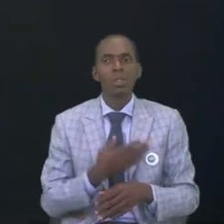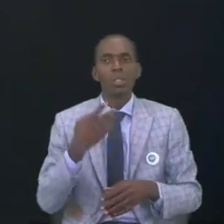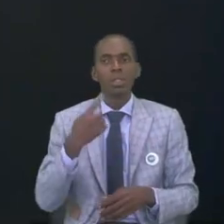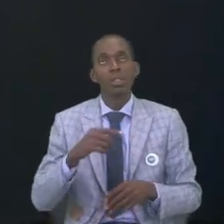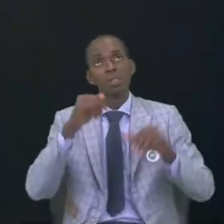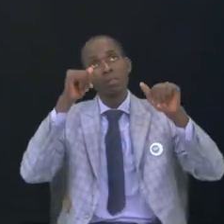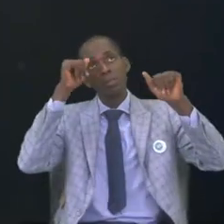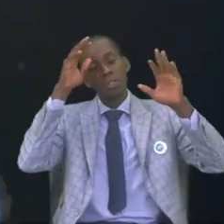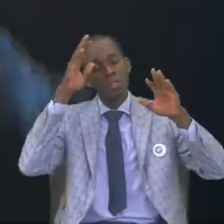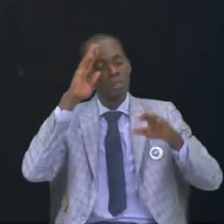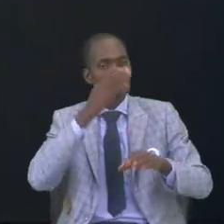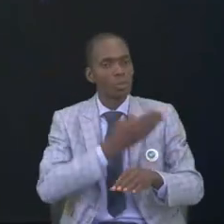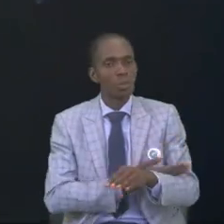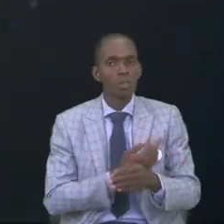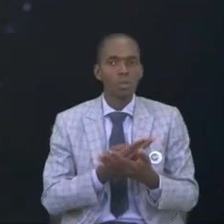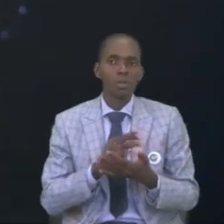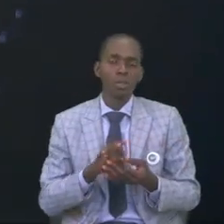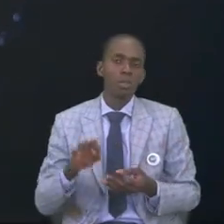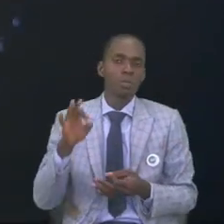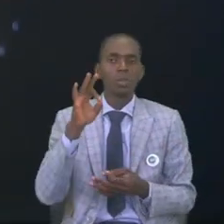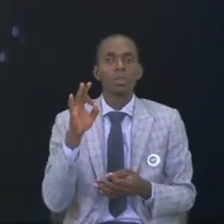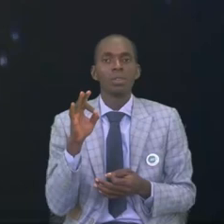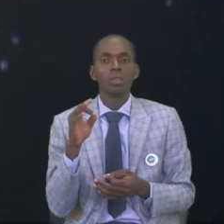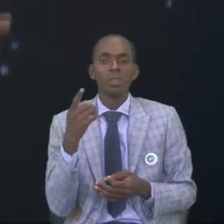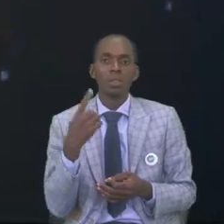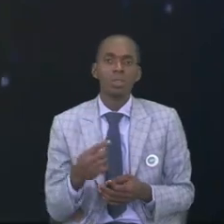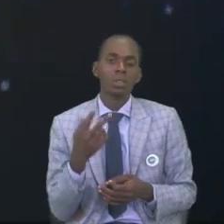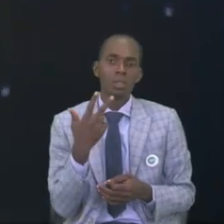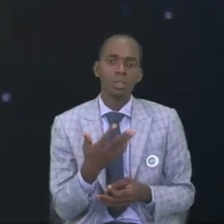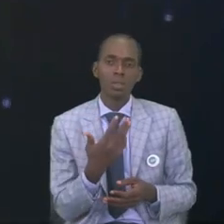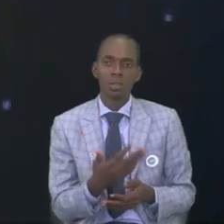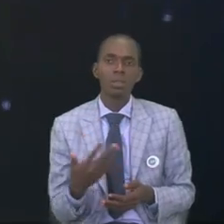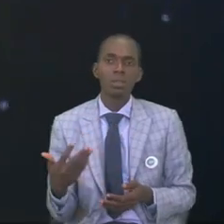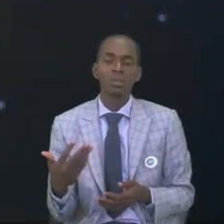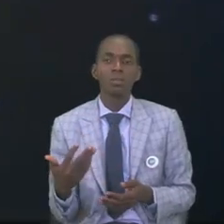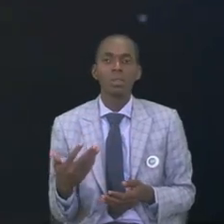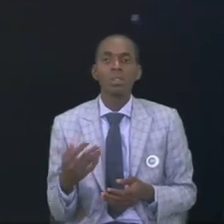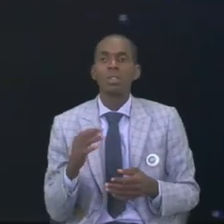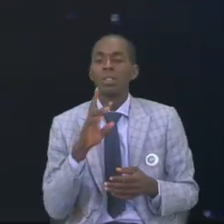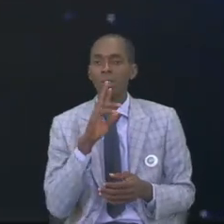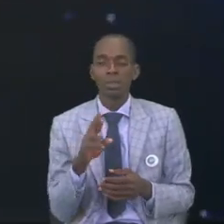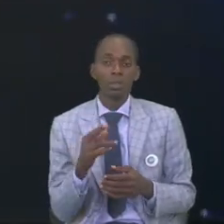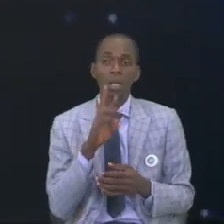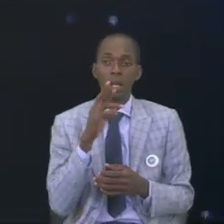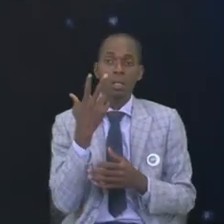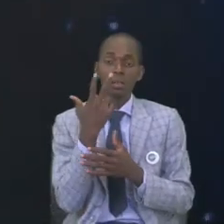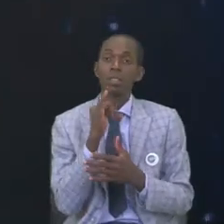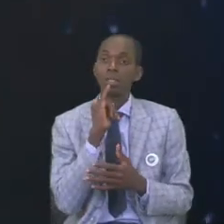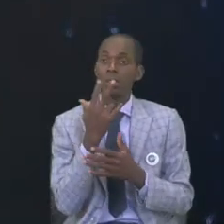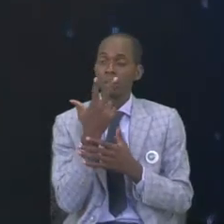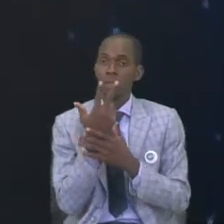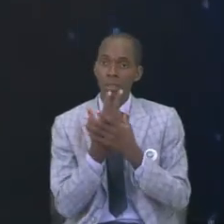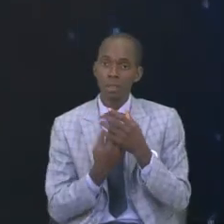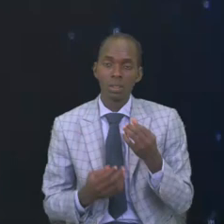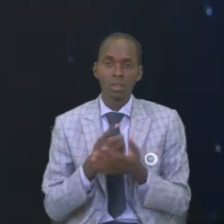Son, and the Holy Ghost, the three distinct divine personalities, but they